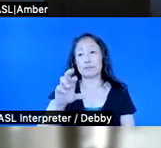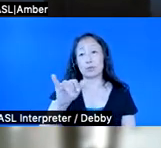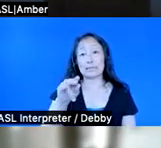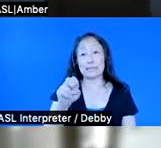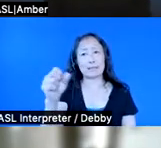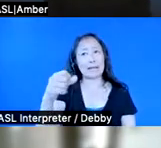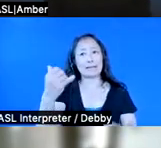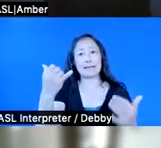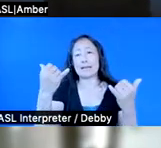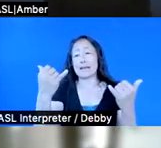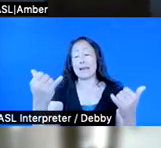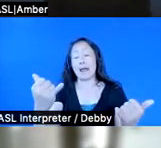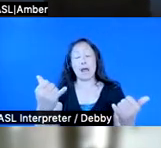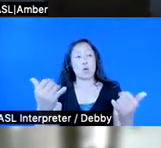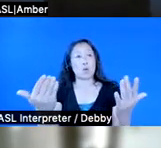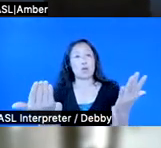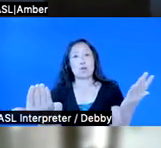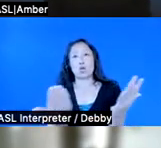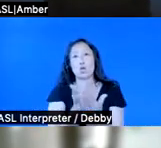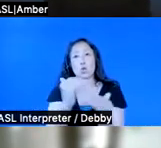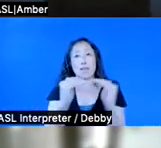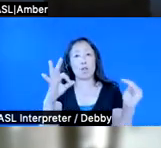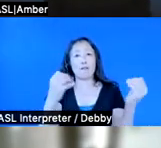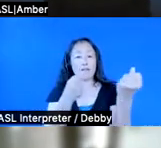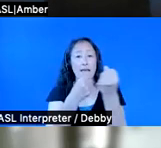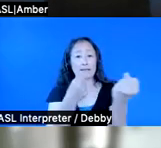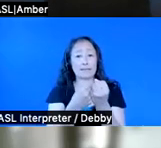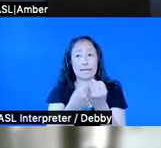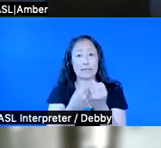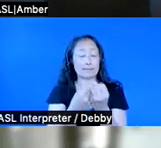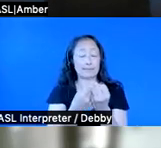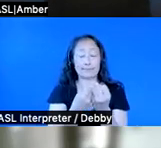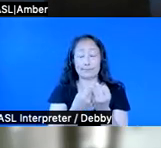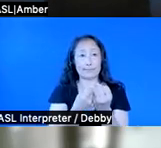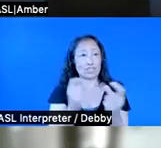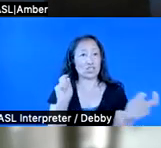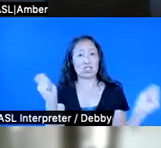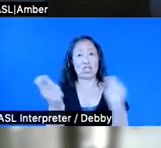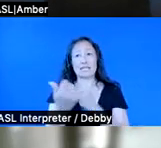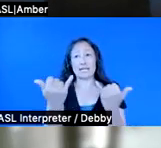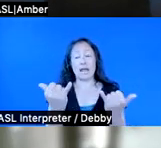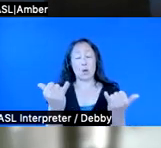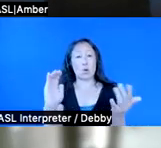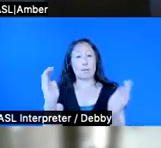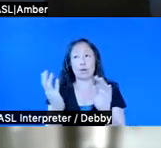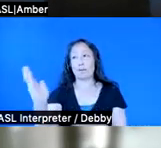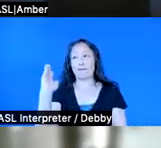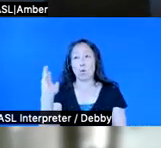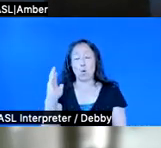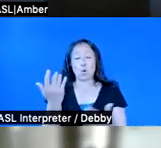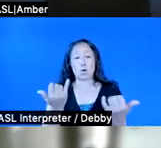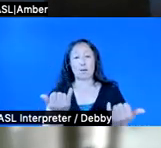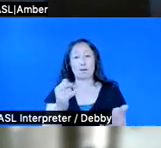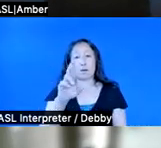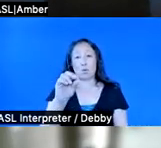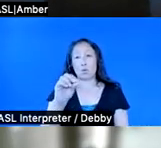now that has come down since this training was written, right? Like that has always been our right